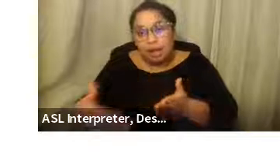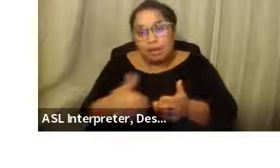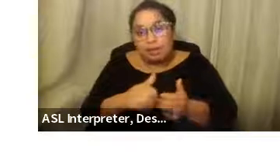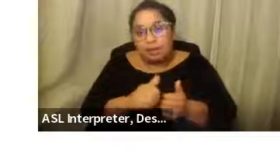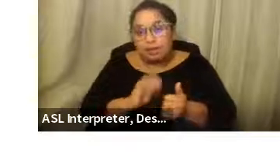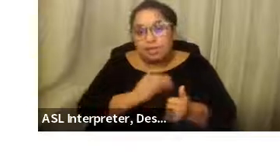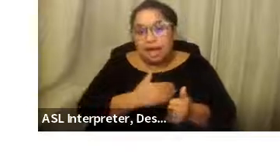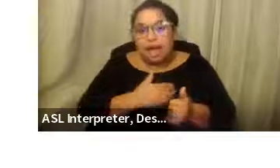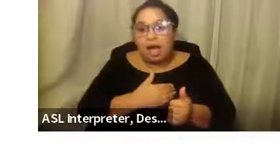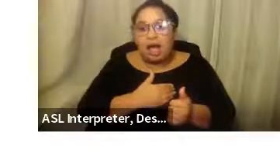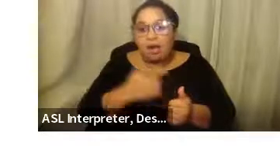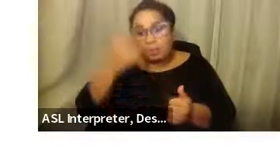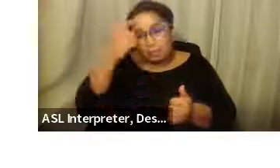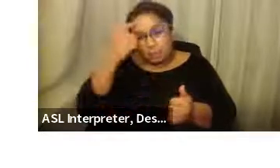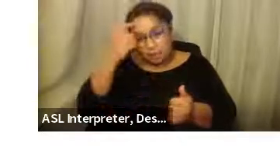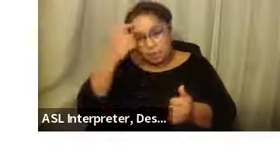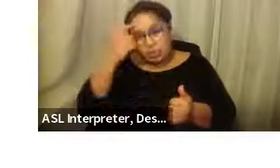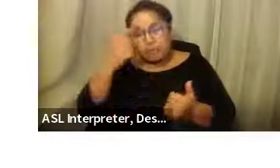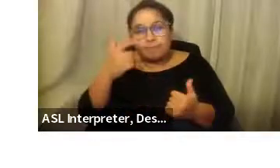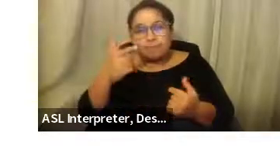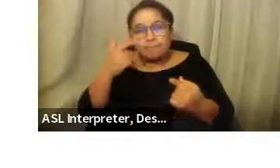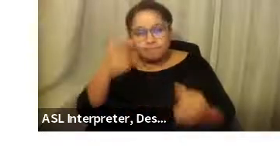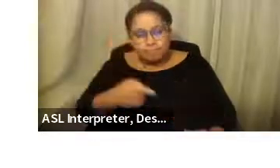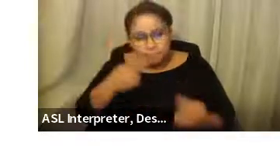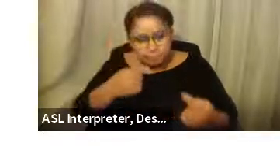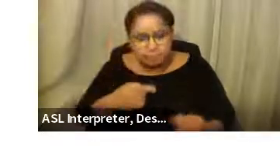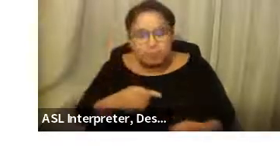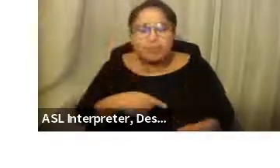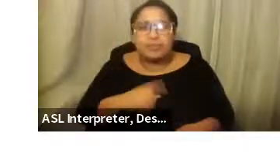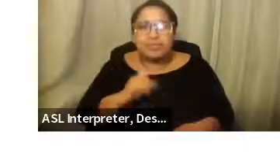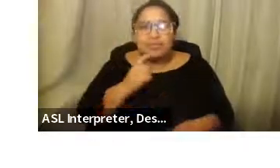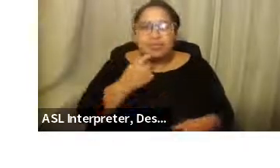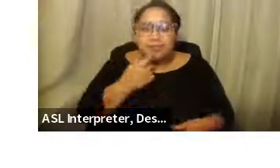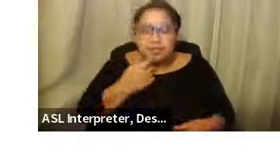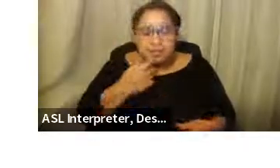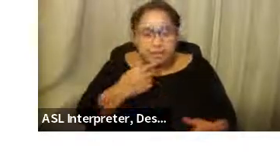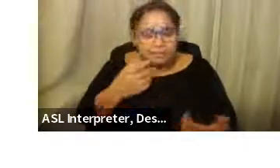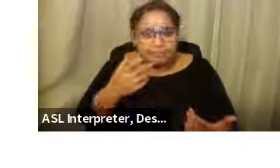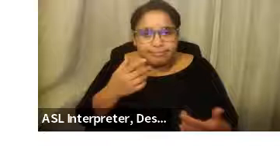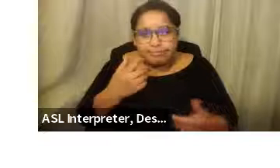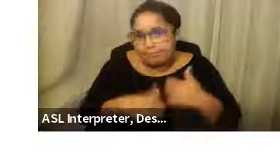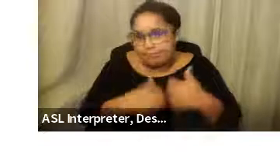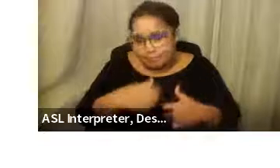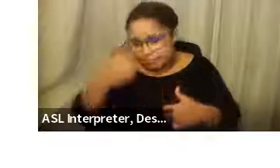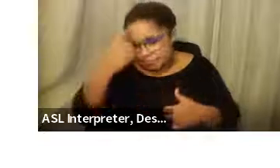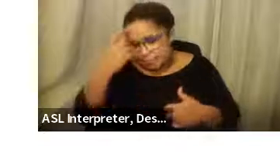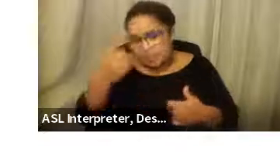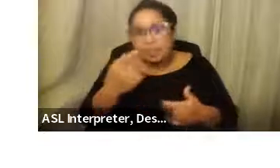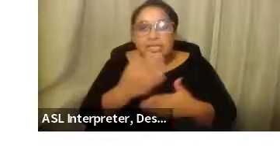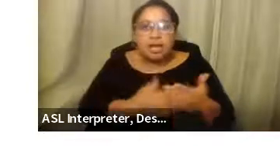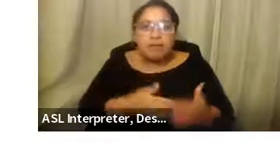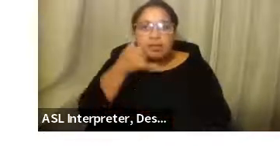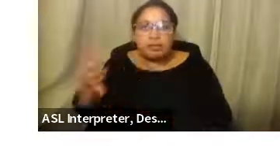and persistent mentally ill population. There are some who, for whatever reason, you know,